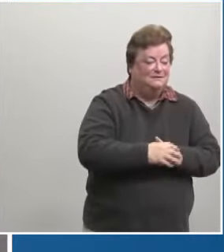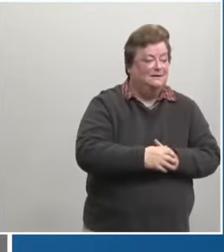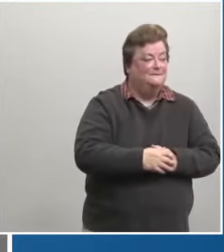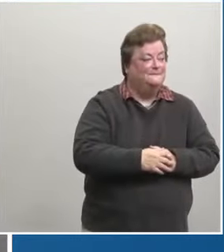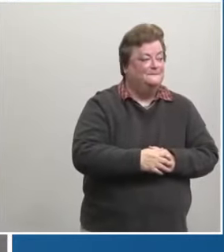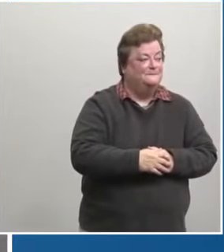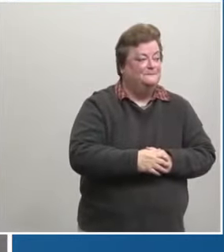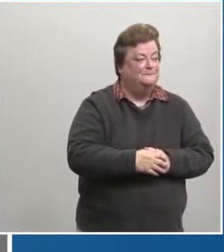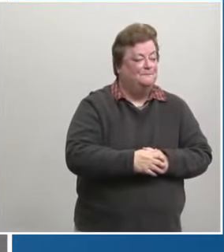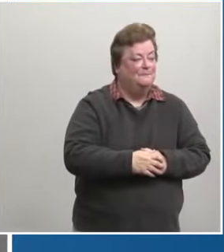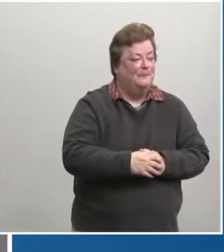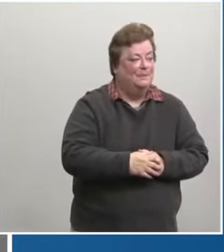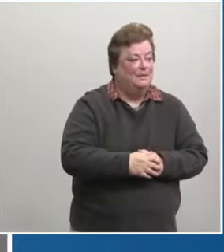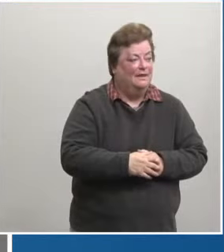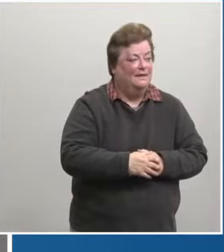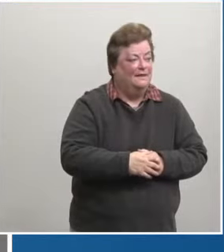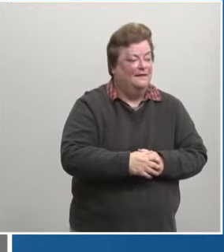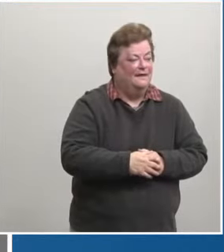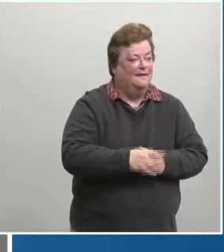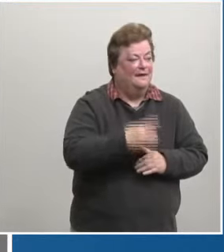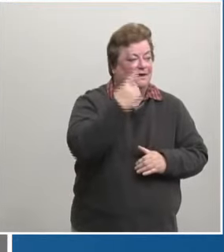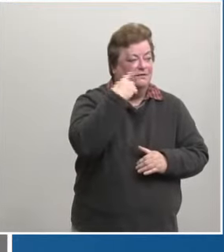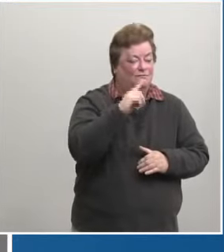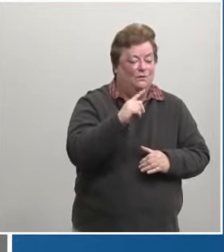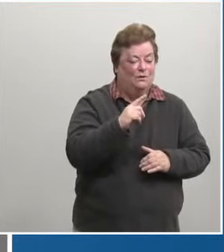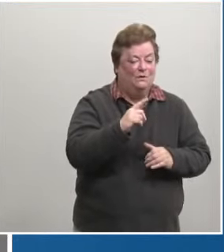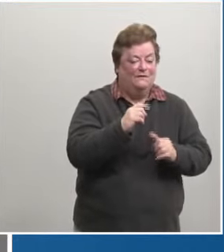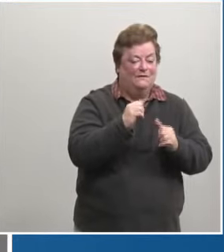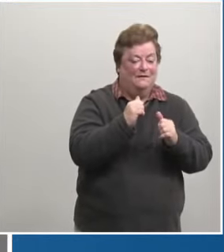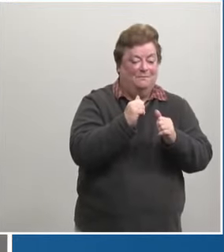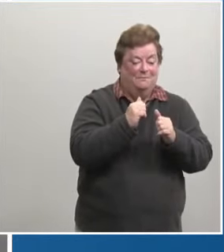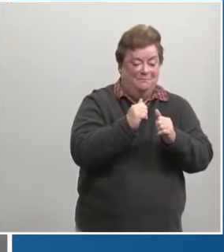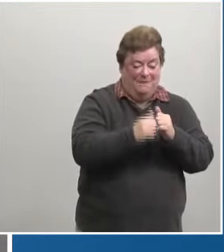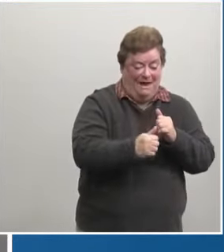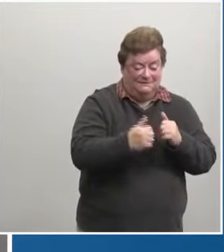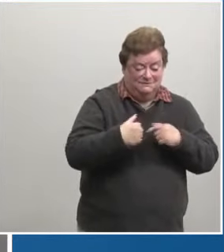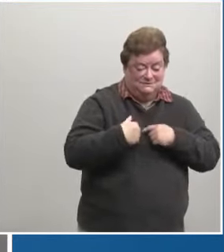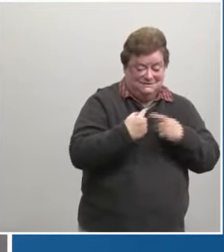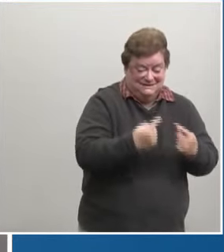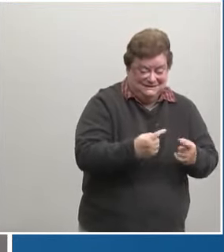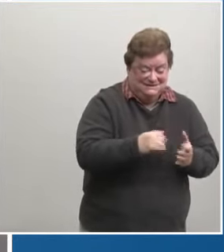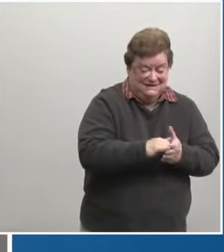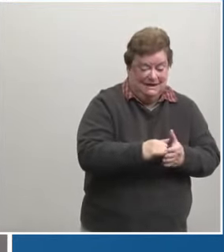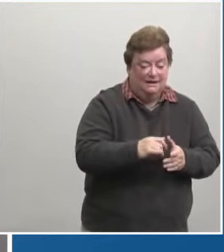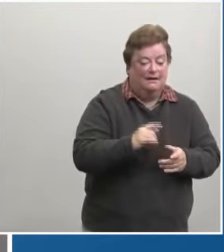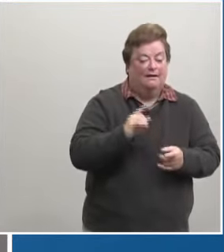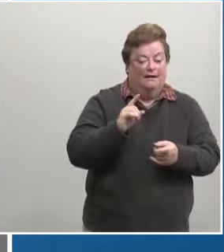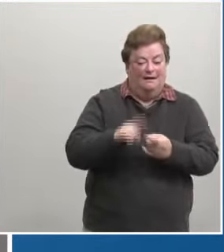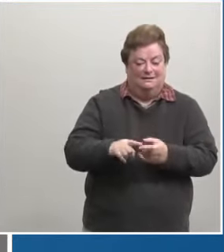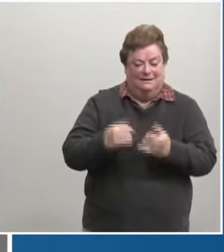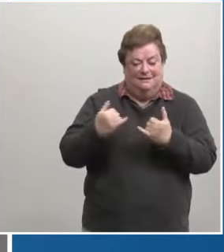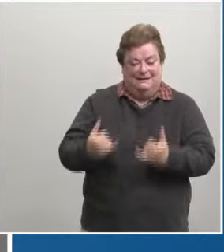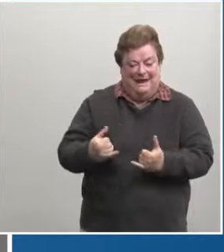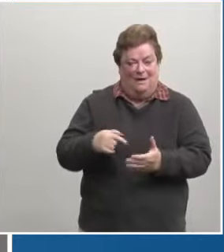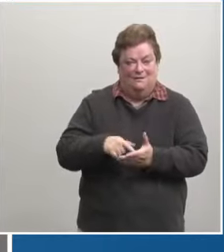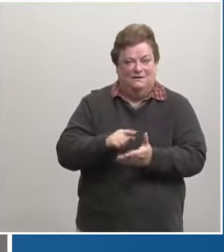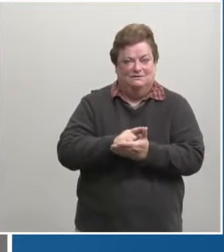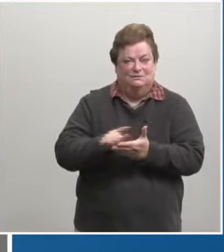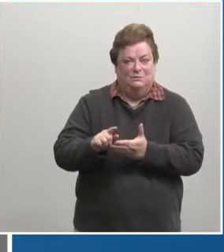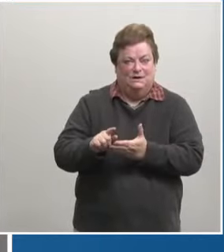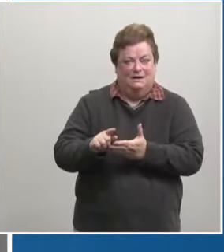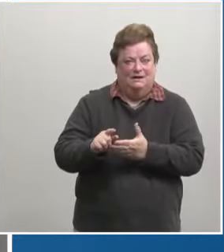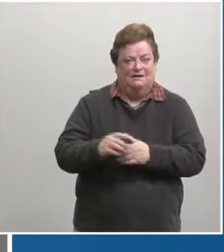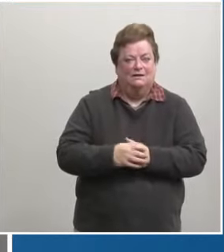U.S., for the past period since leading up to this week. We